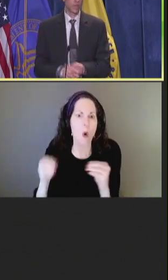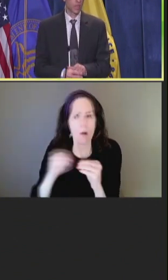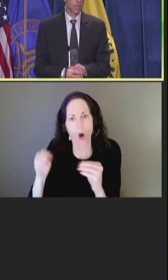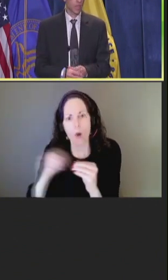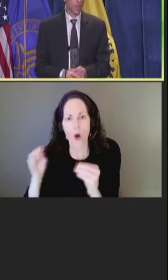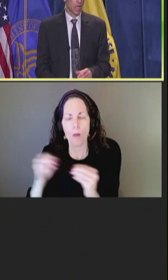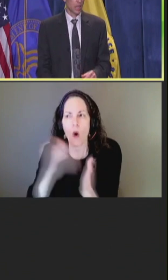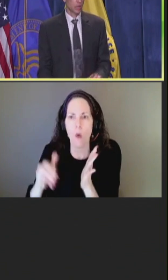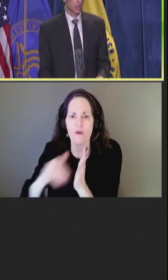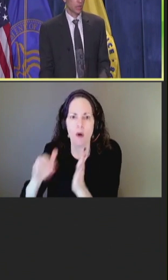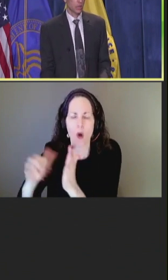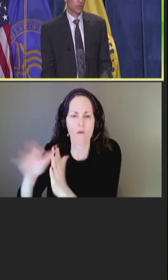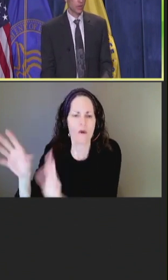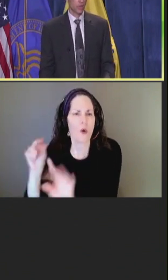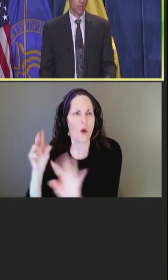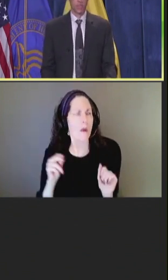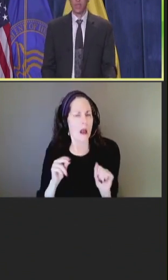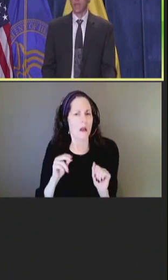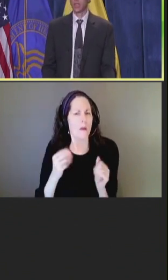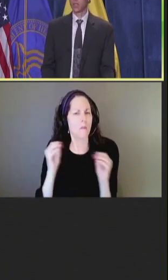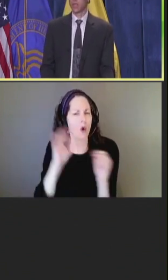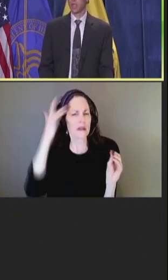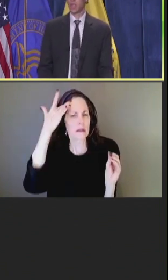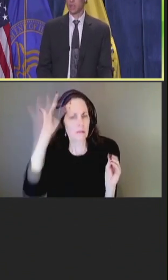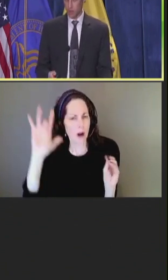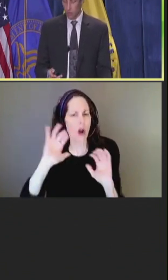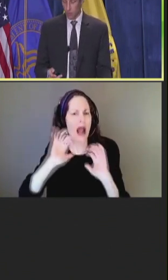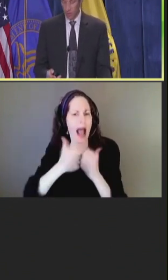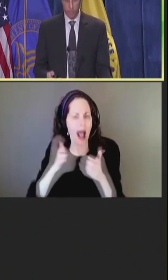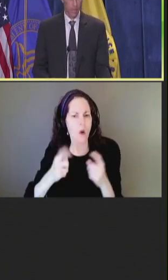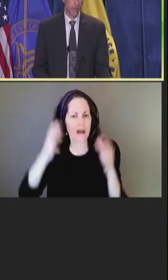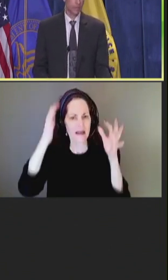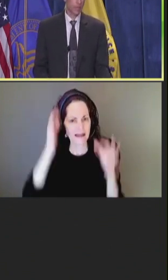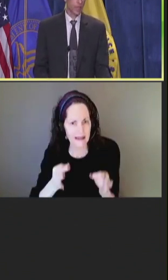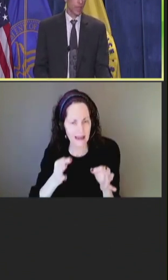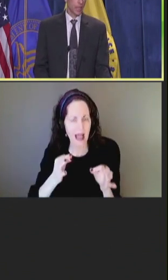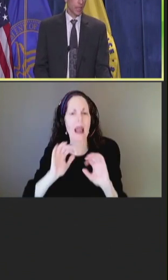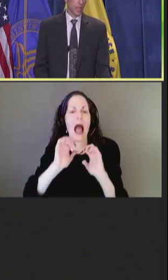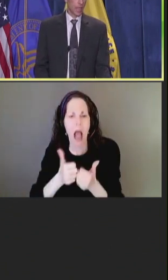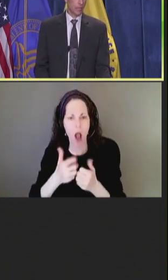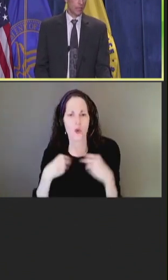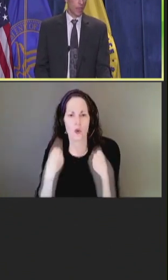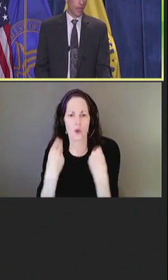adjuvants? So those are the questions I think it's worthy of study.